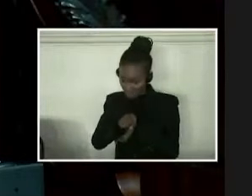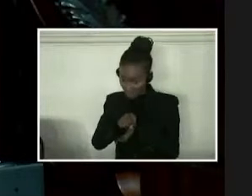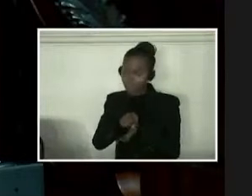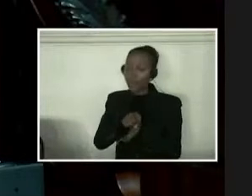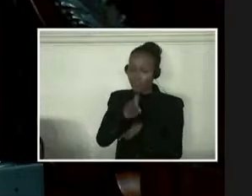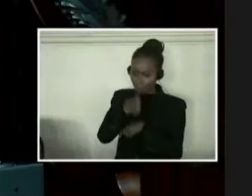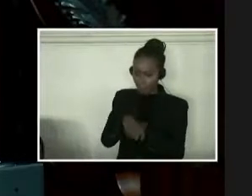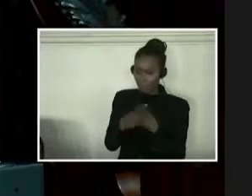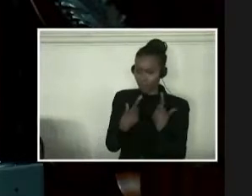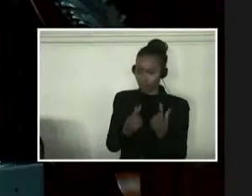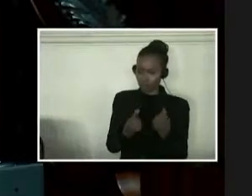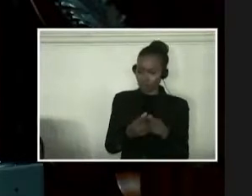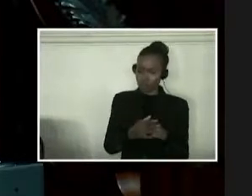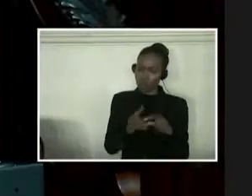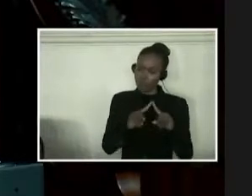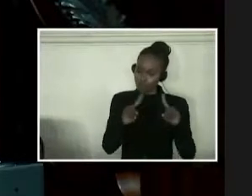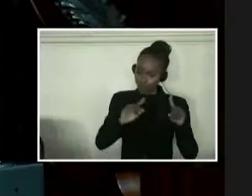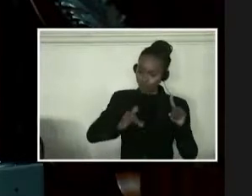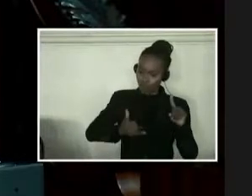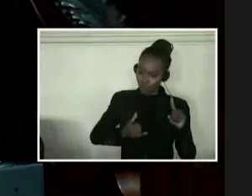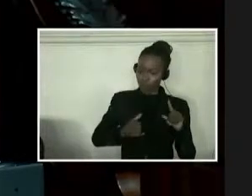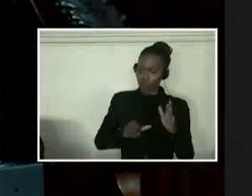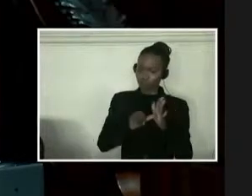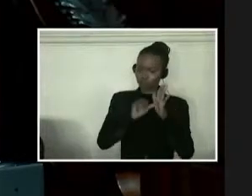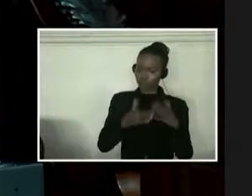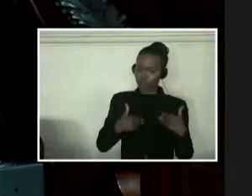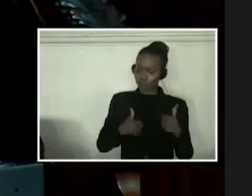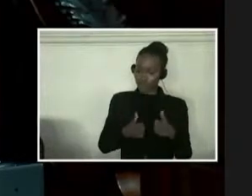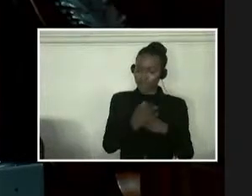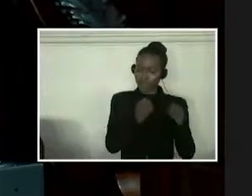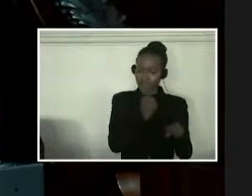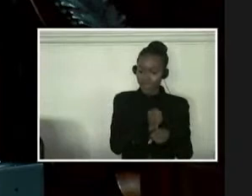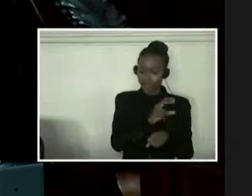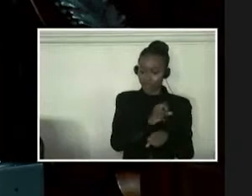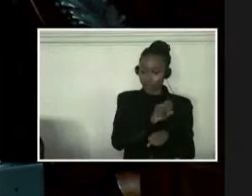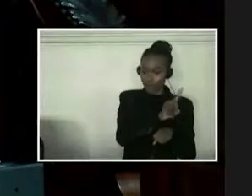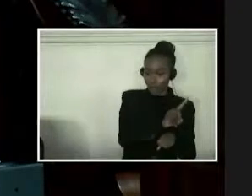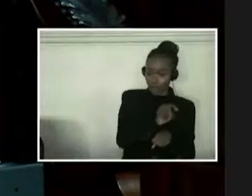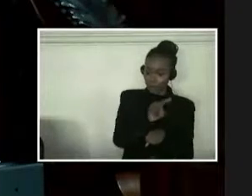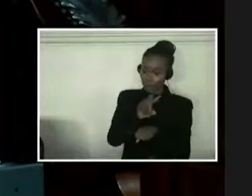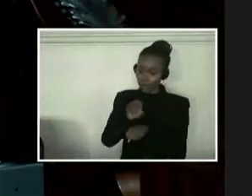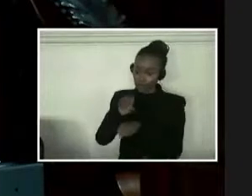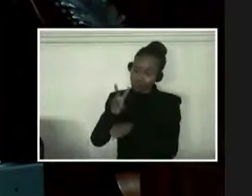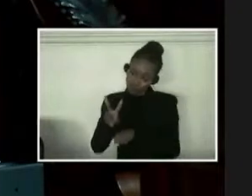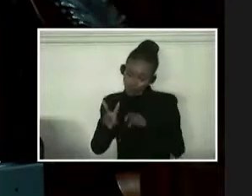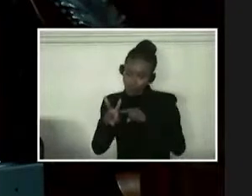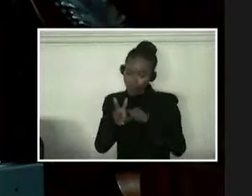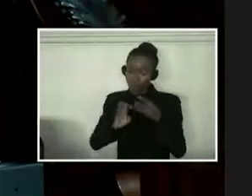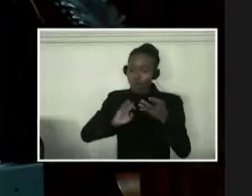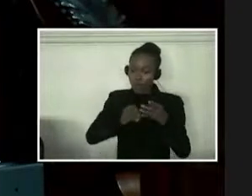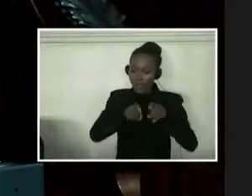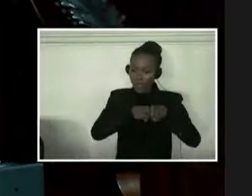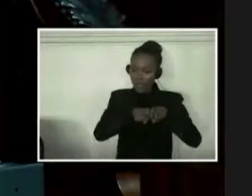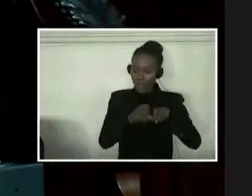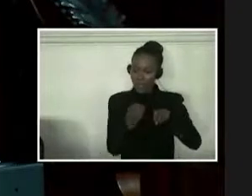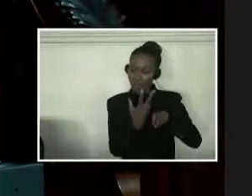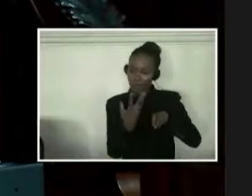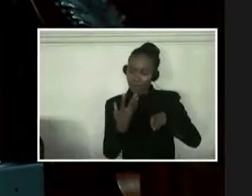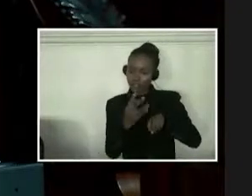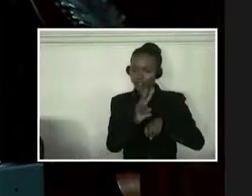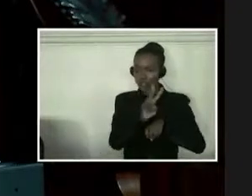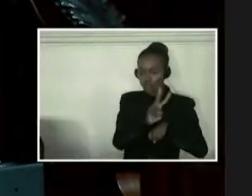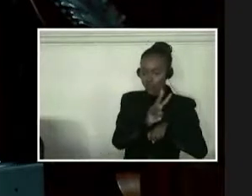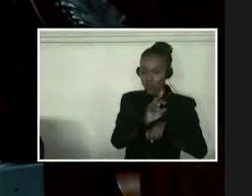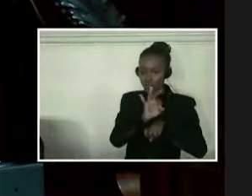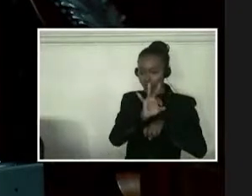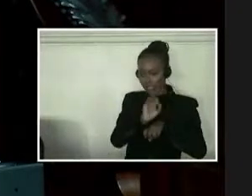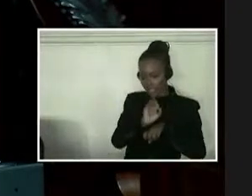the 2021-22 financial year when some level of normalcy returned after covet we screened 213 000 women for